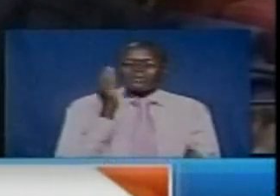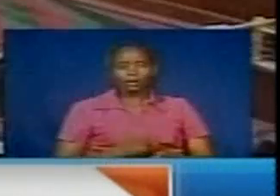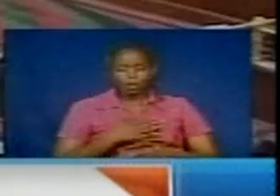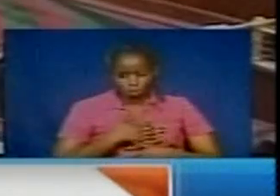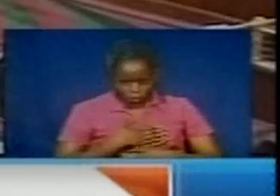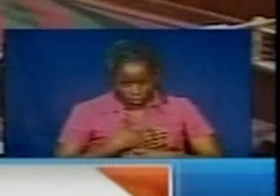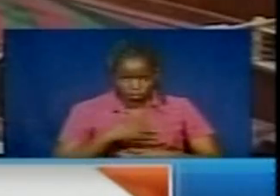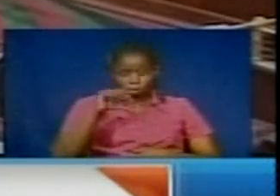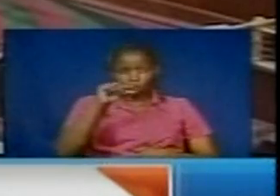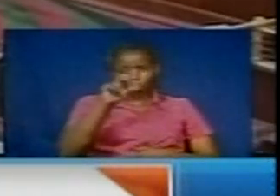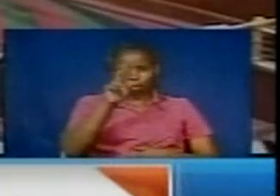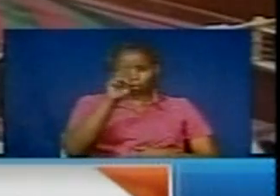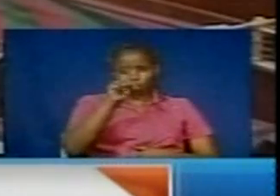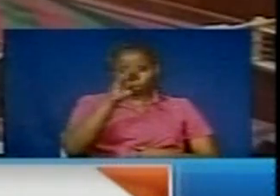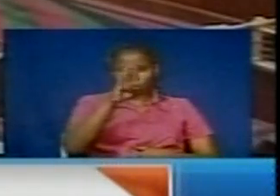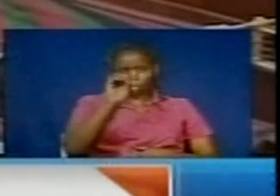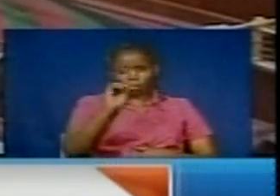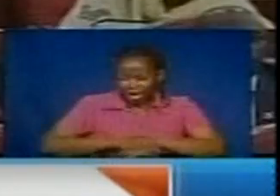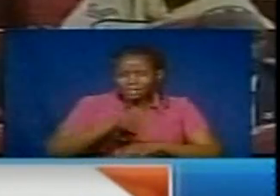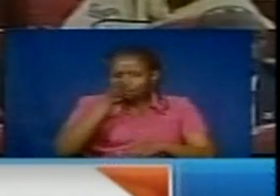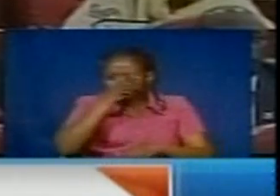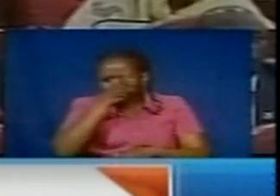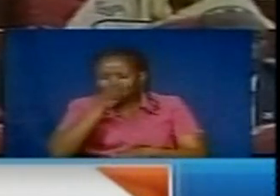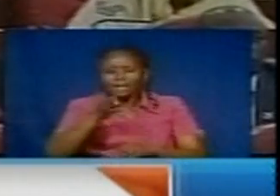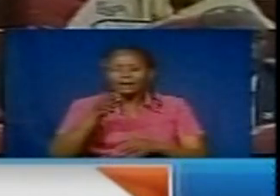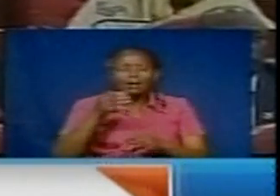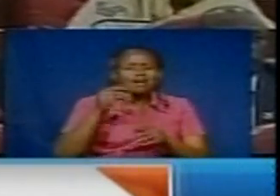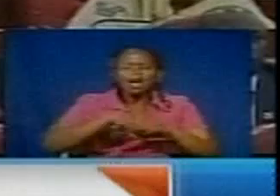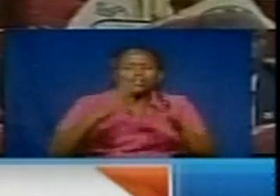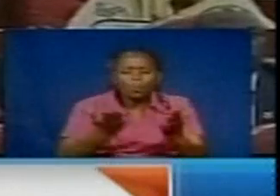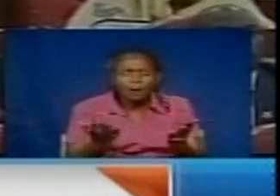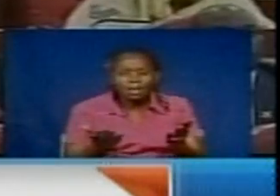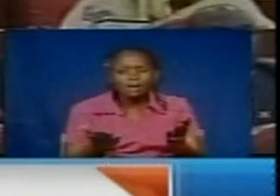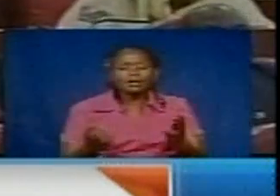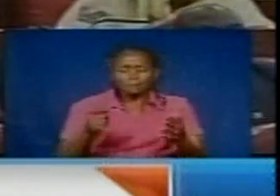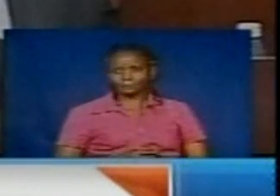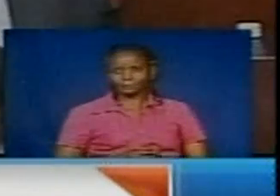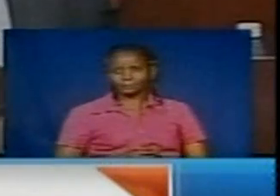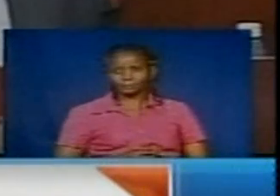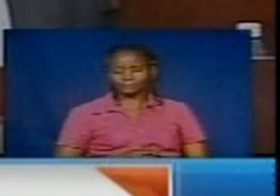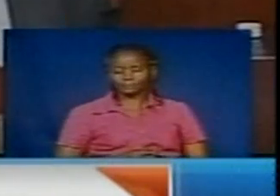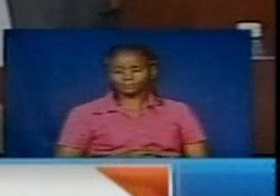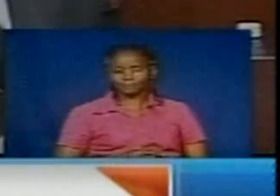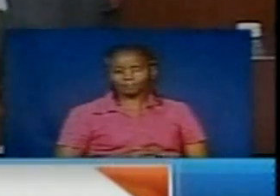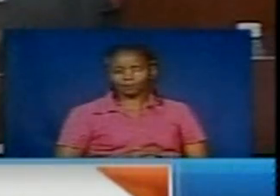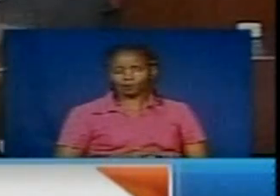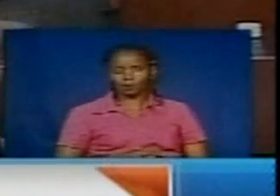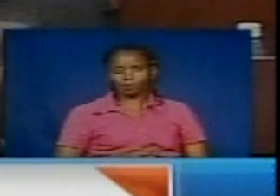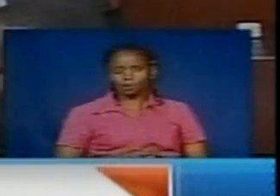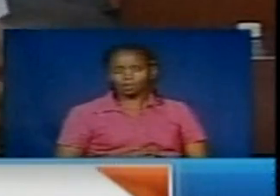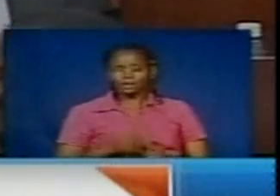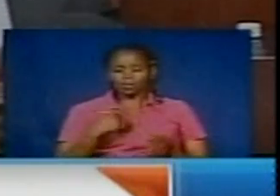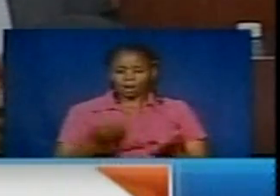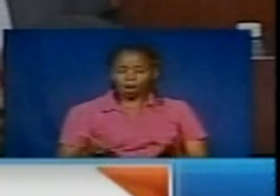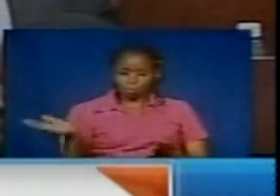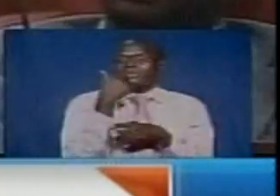disgrace. An amendment to include Kandie in the list of nominees approved by the committee was moved by the Nairobi County Women